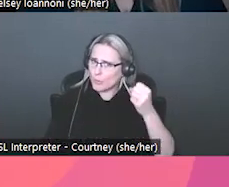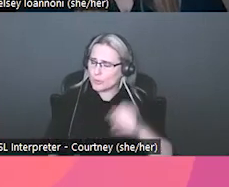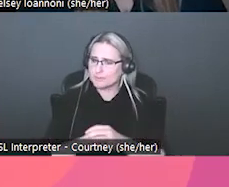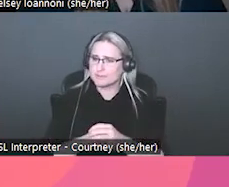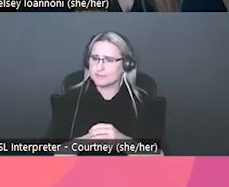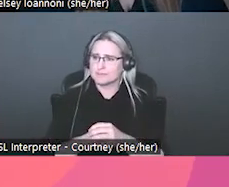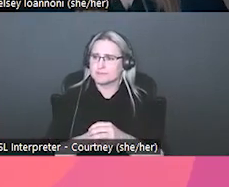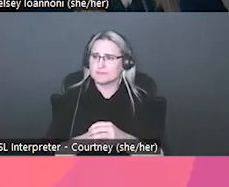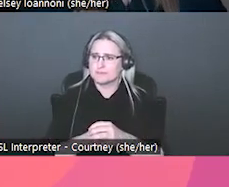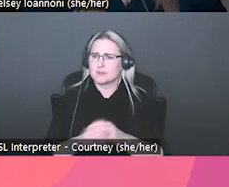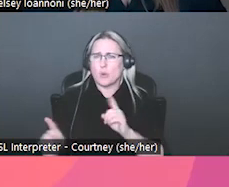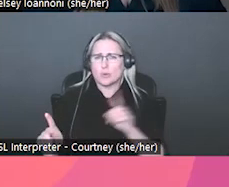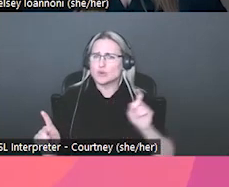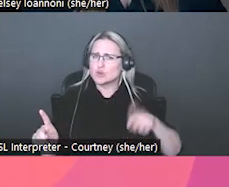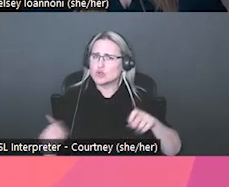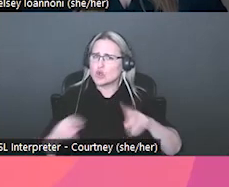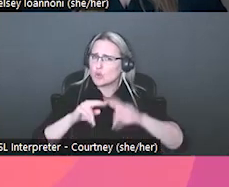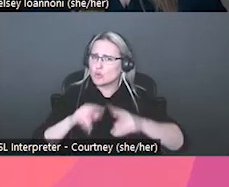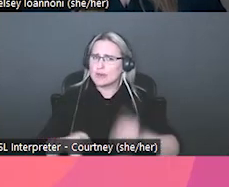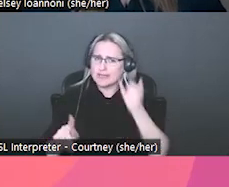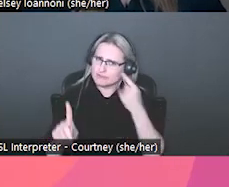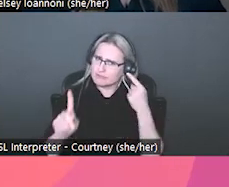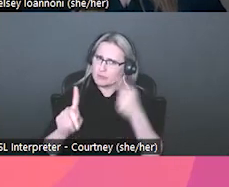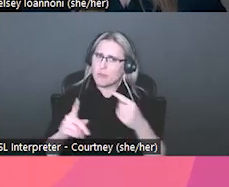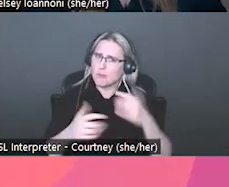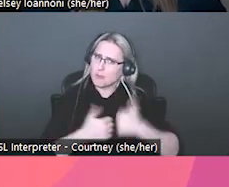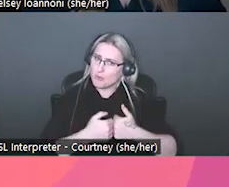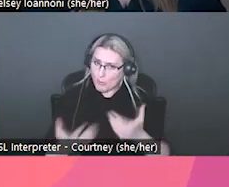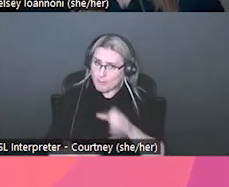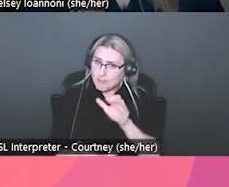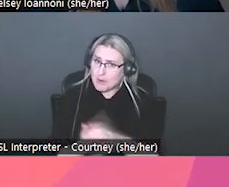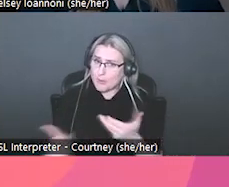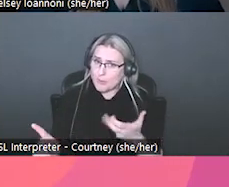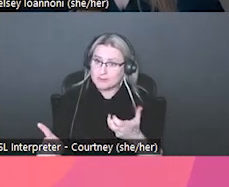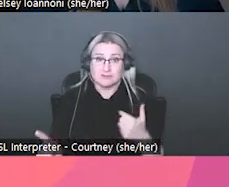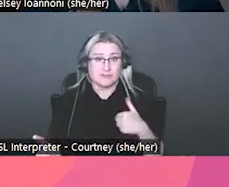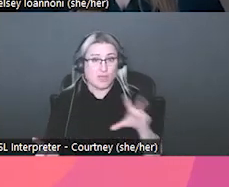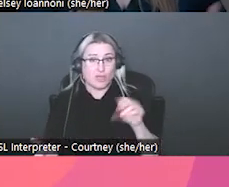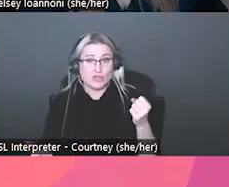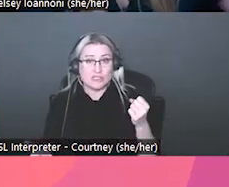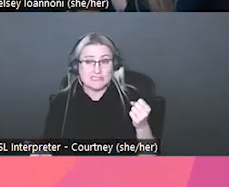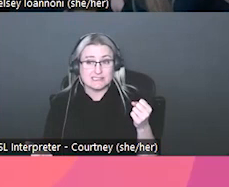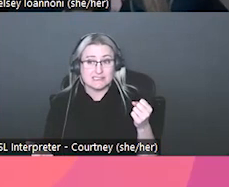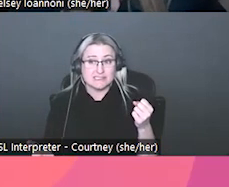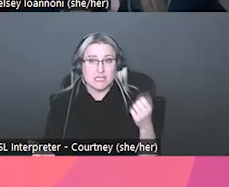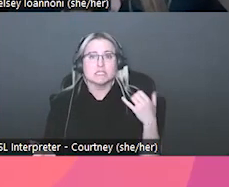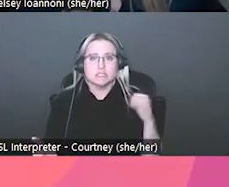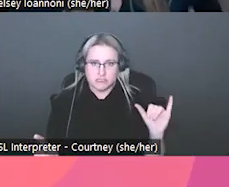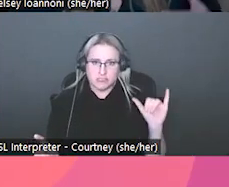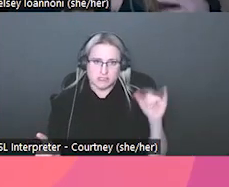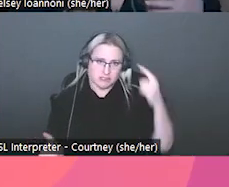Or you should lose weight if you really want to have a boyfriend. Don't you want to get married? I'm in my 30s now, and I still hear this in my